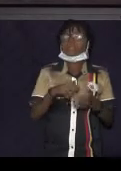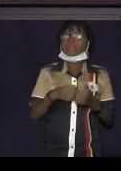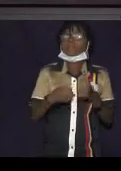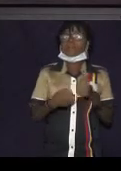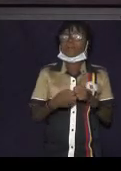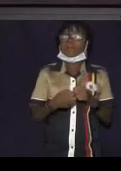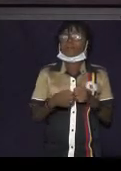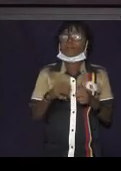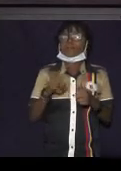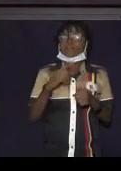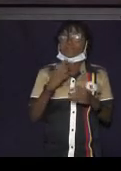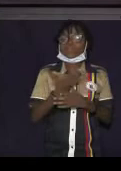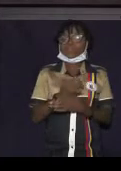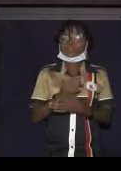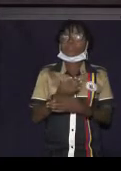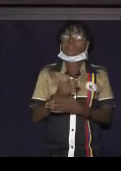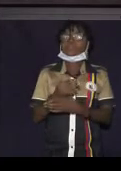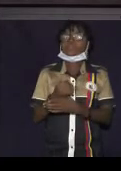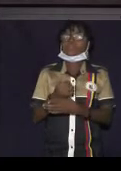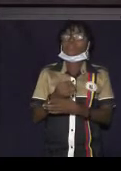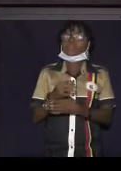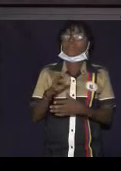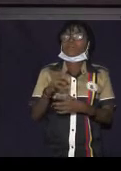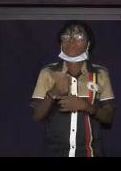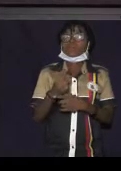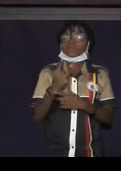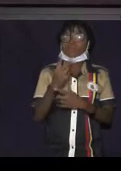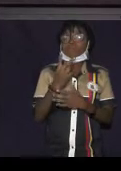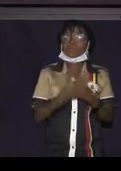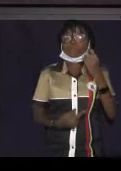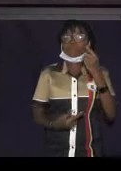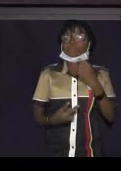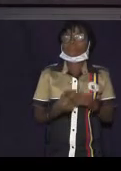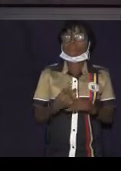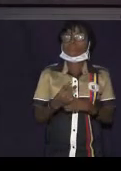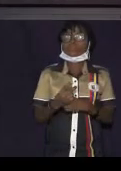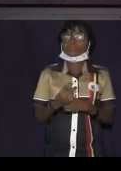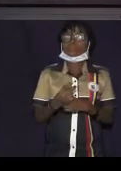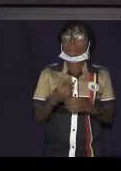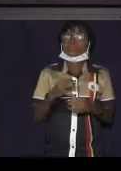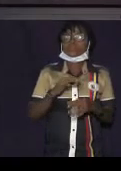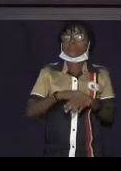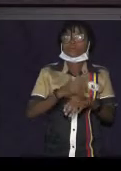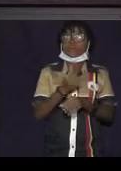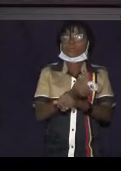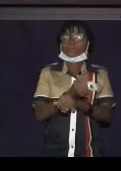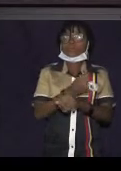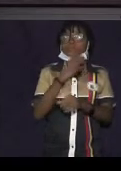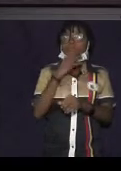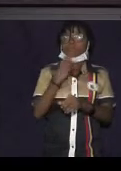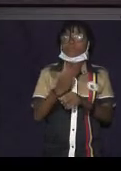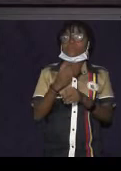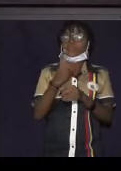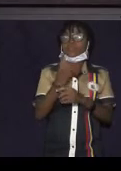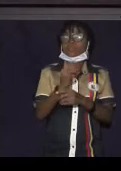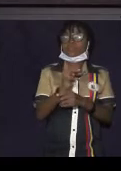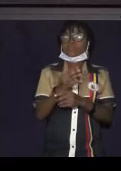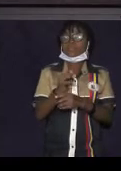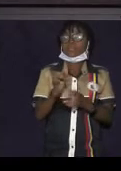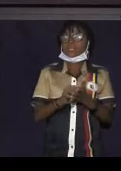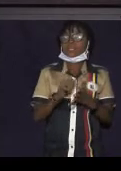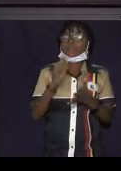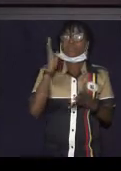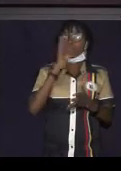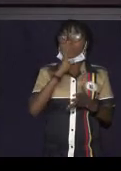safe side, we just divide both sides by the coefficient of the algebraic term and the number beside the letter. So that